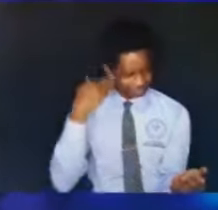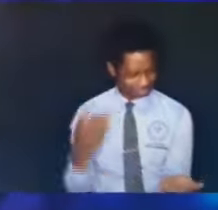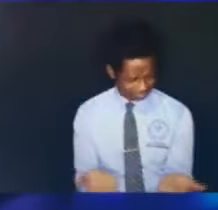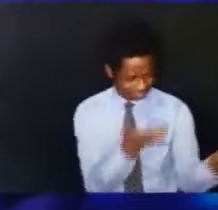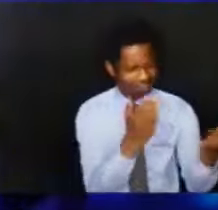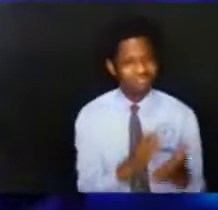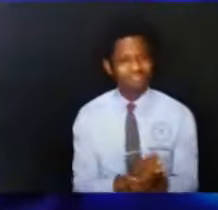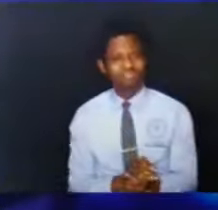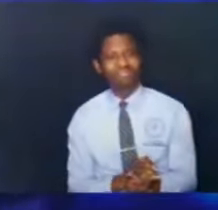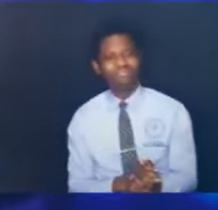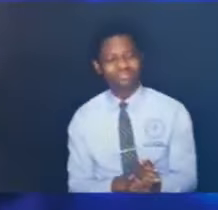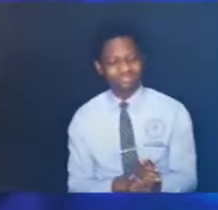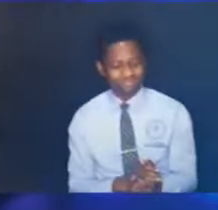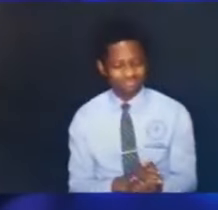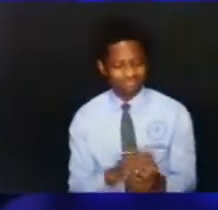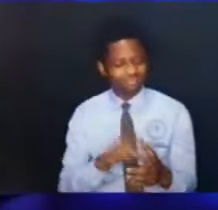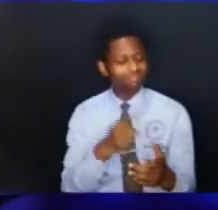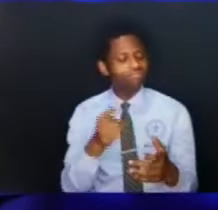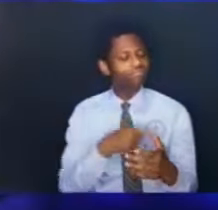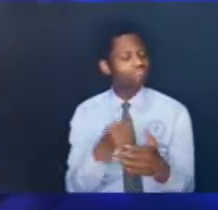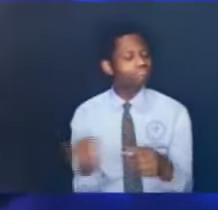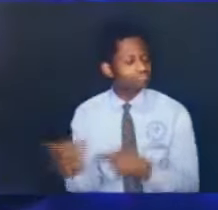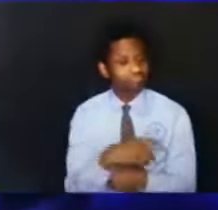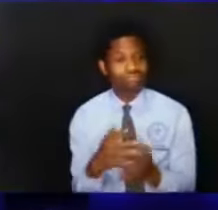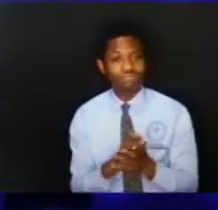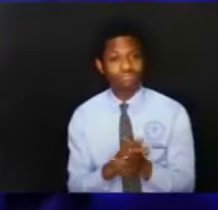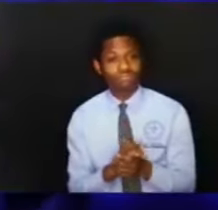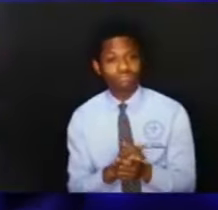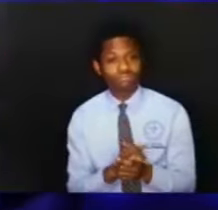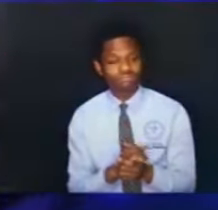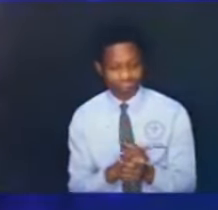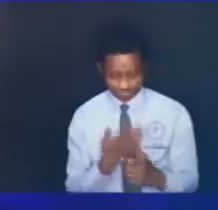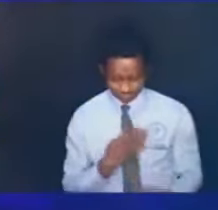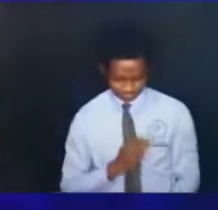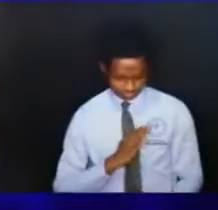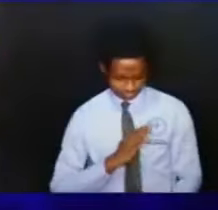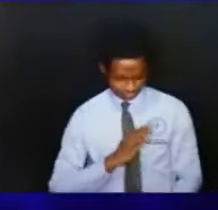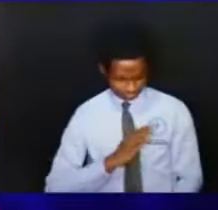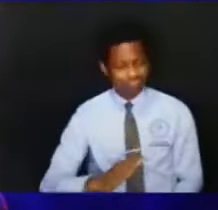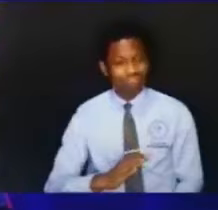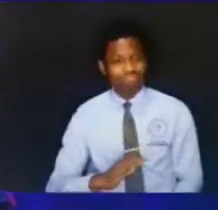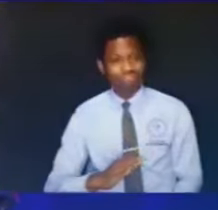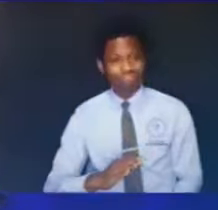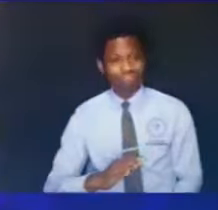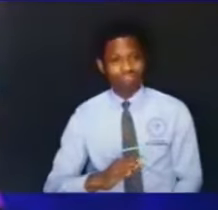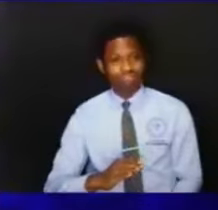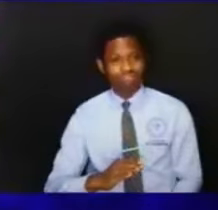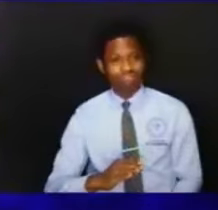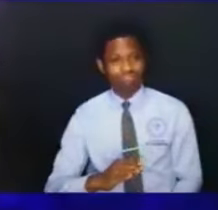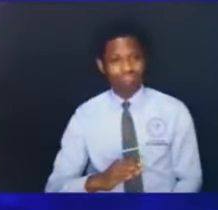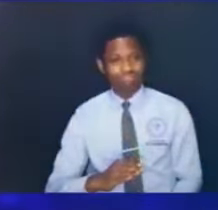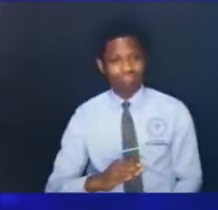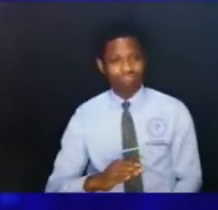Headmaster and the following day all the boldness and a